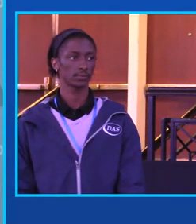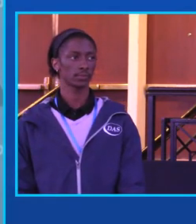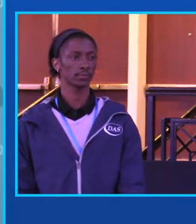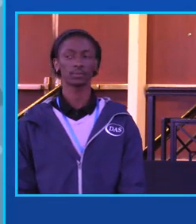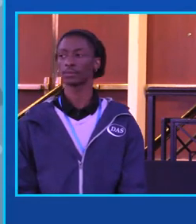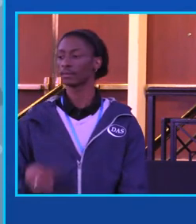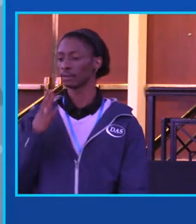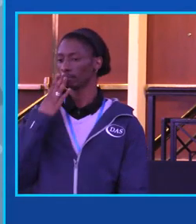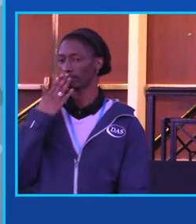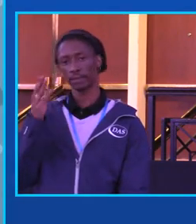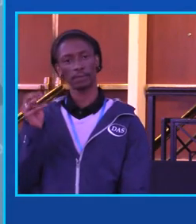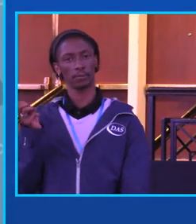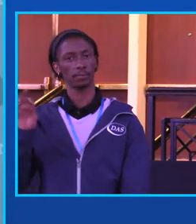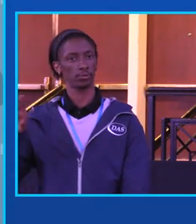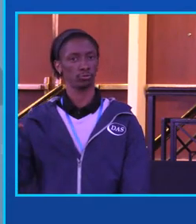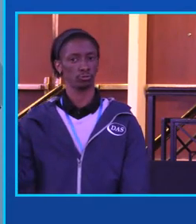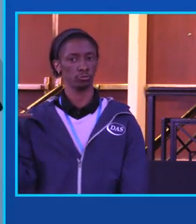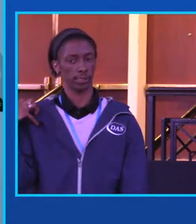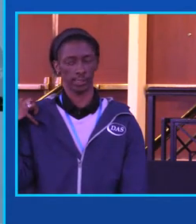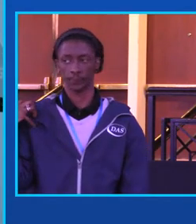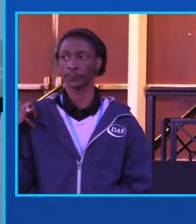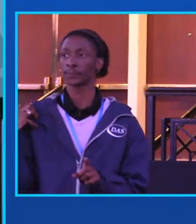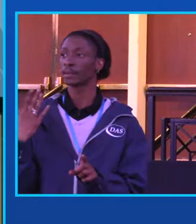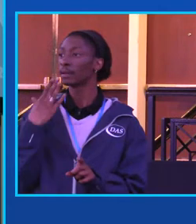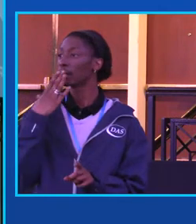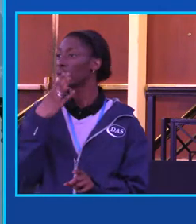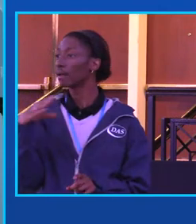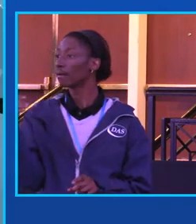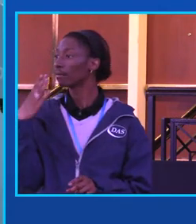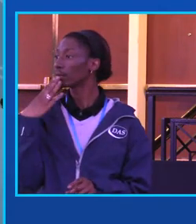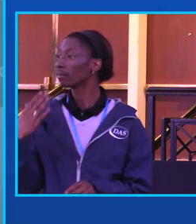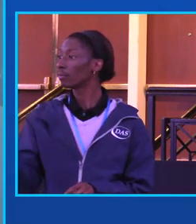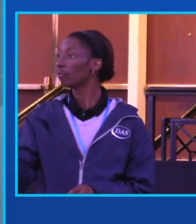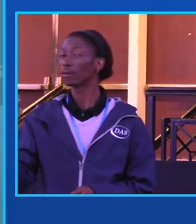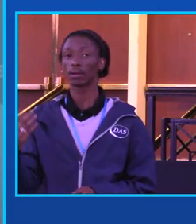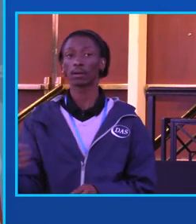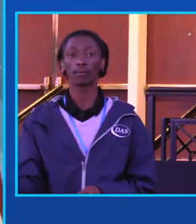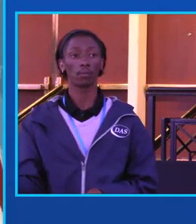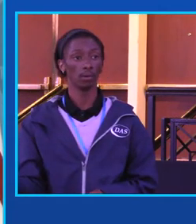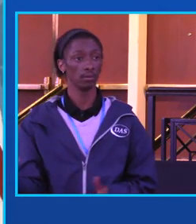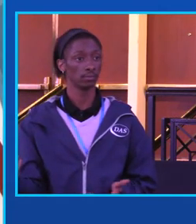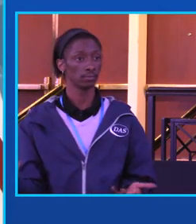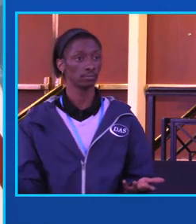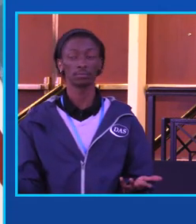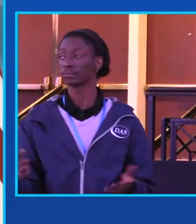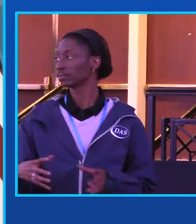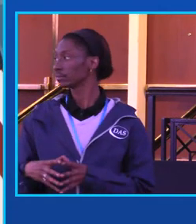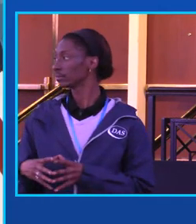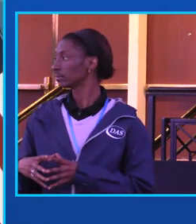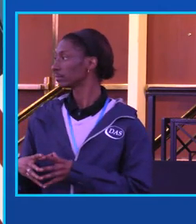Thank you, Mr. Chairman, and good morning, everyone.